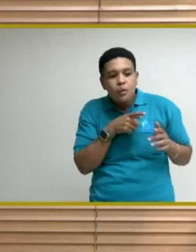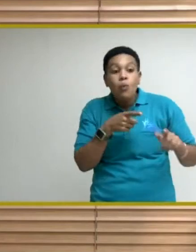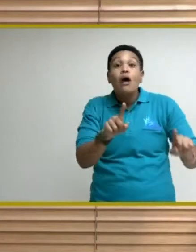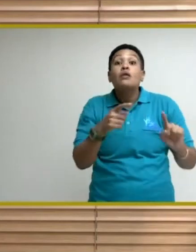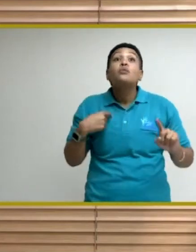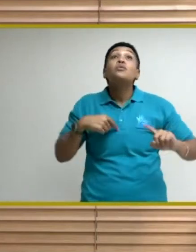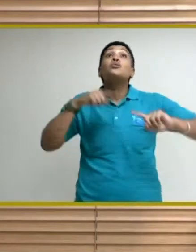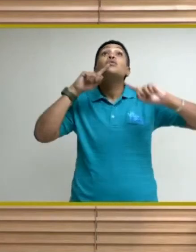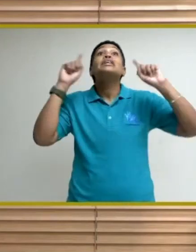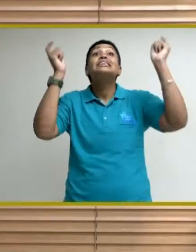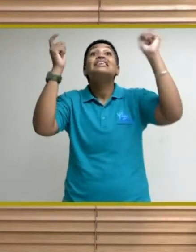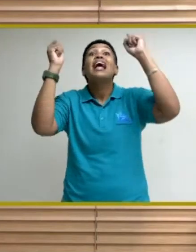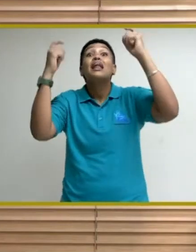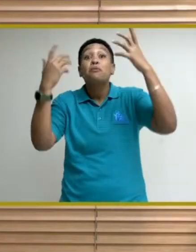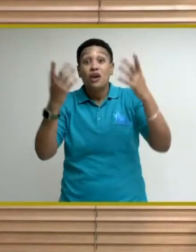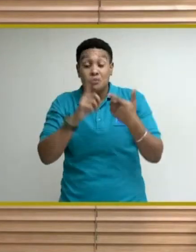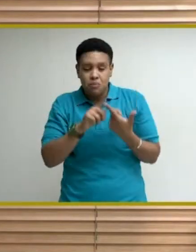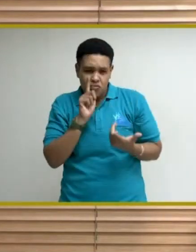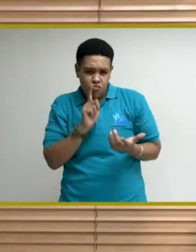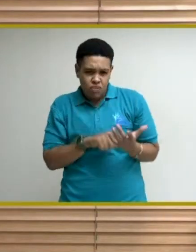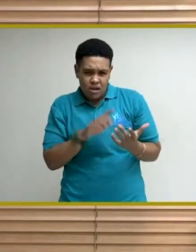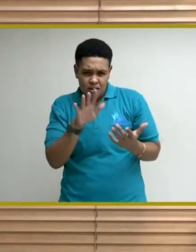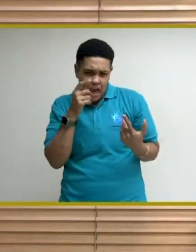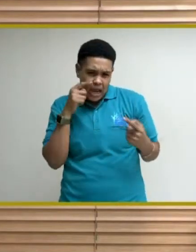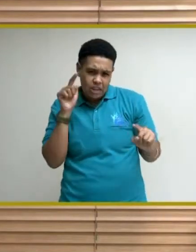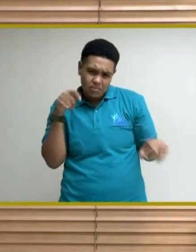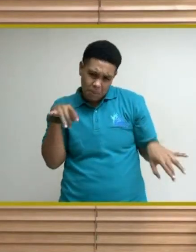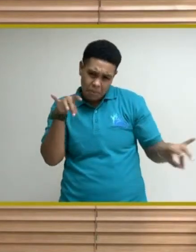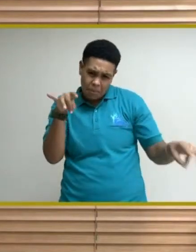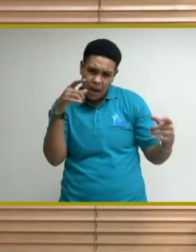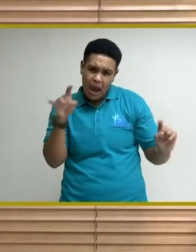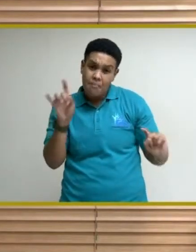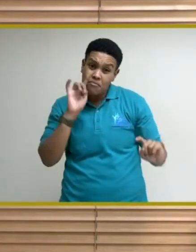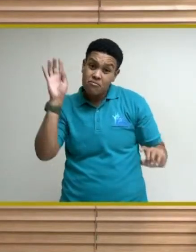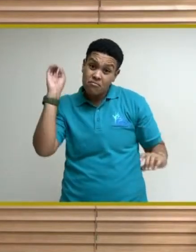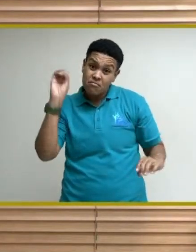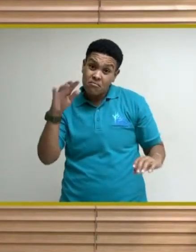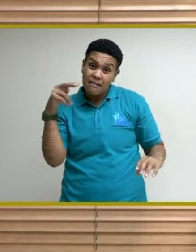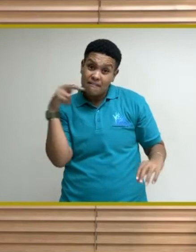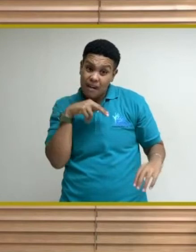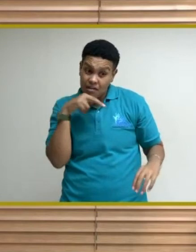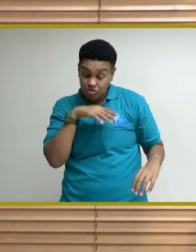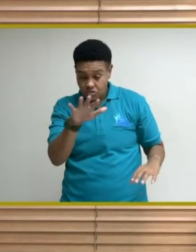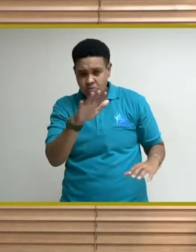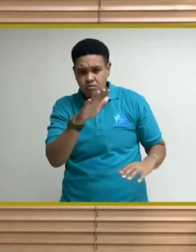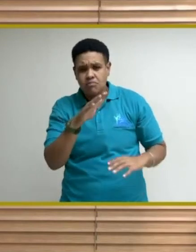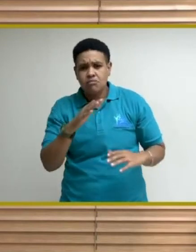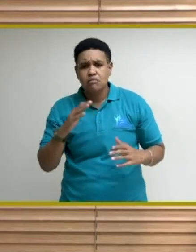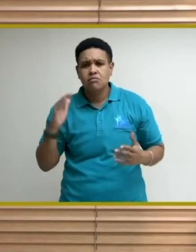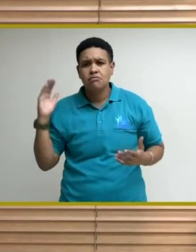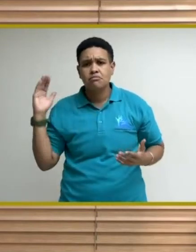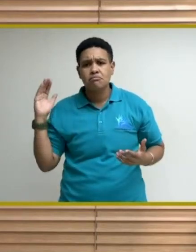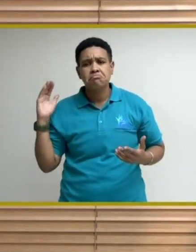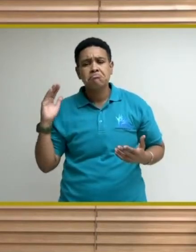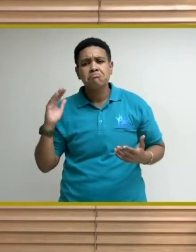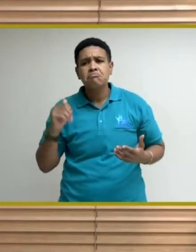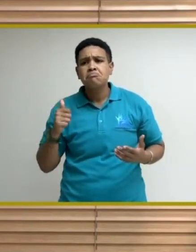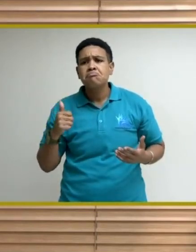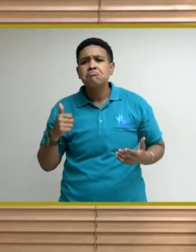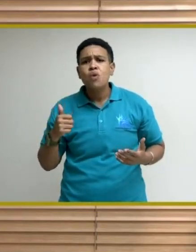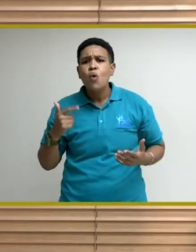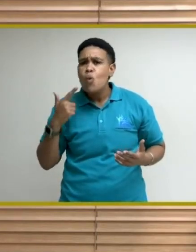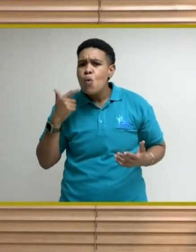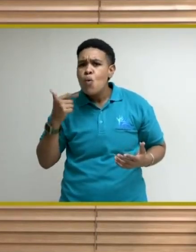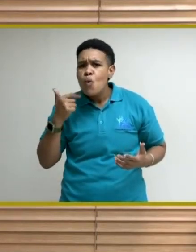we celebrate and recognize the achievements of bringing the virus to under some level of control over